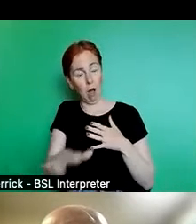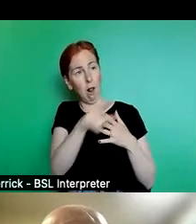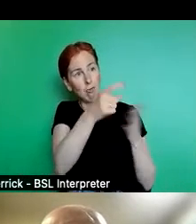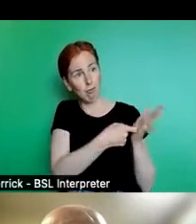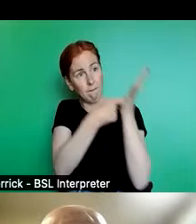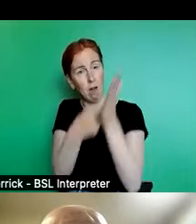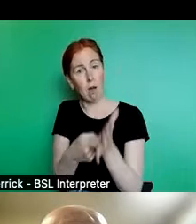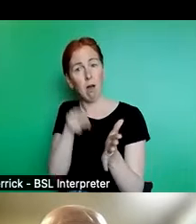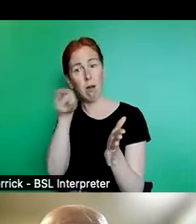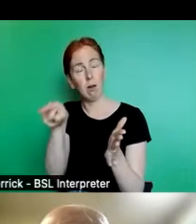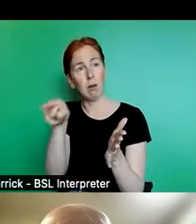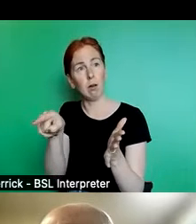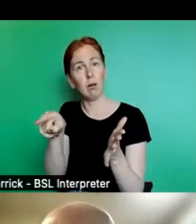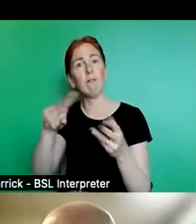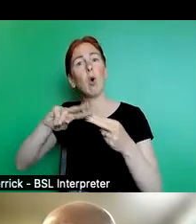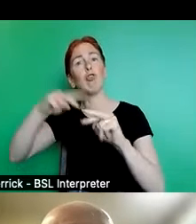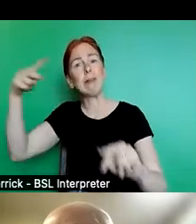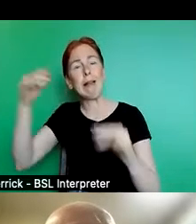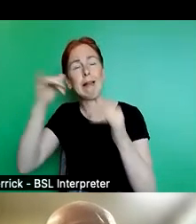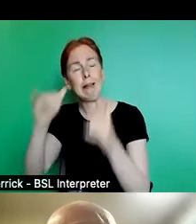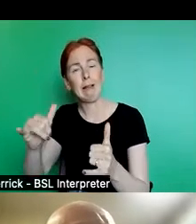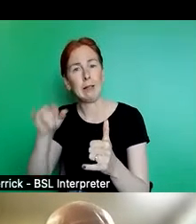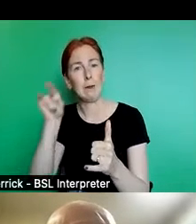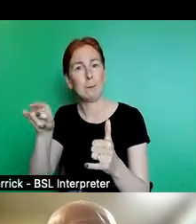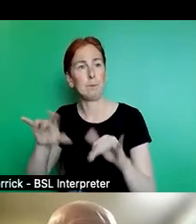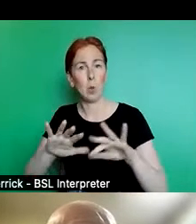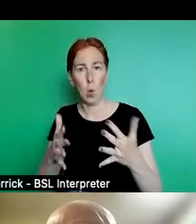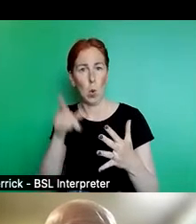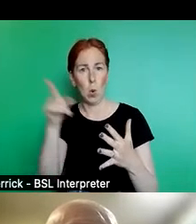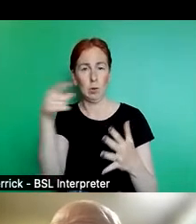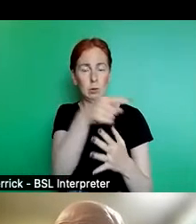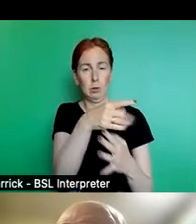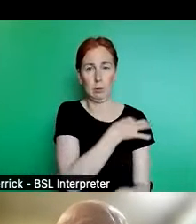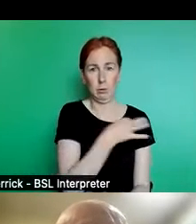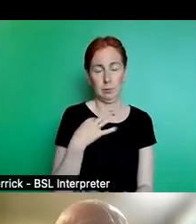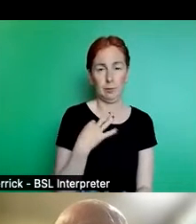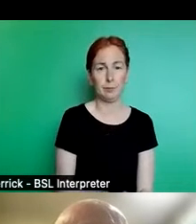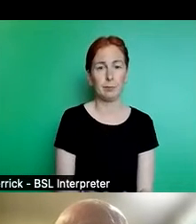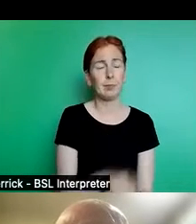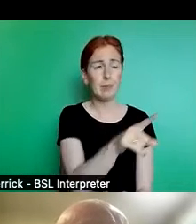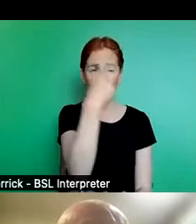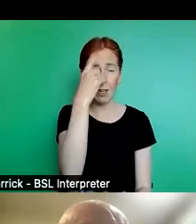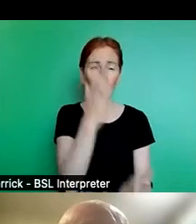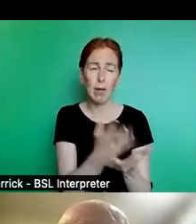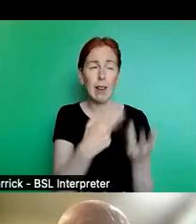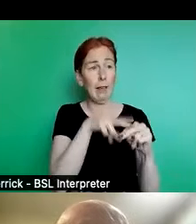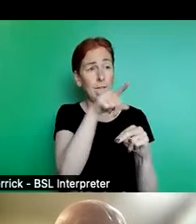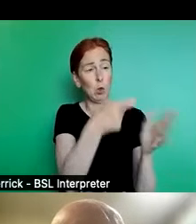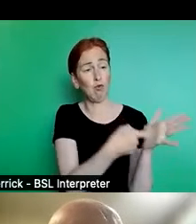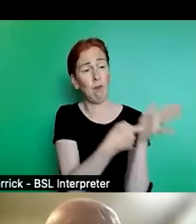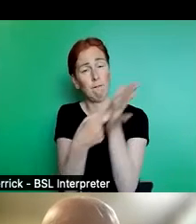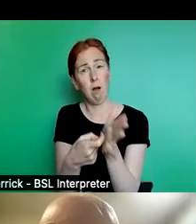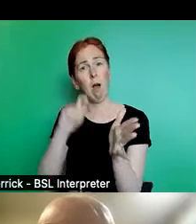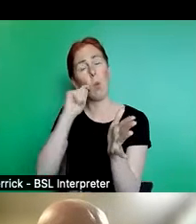testing. And you'll probably find that you'll see both audiology and ophthalmology there in that unit, and that